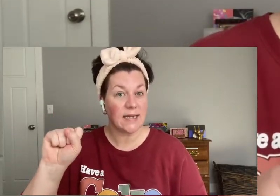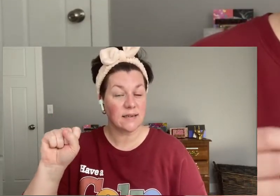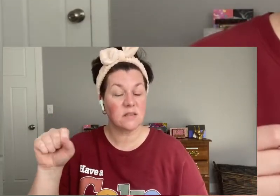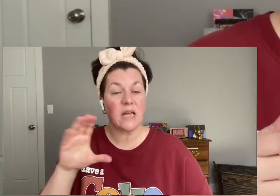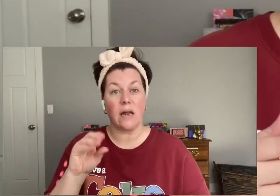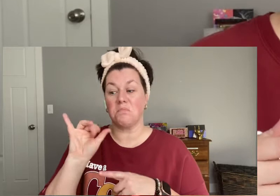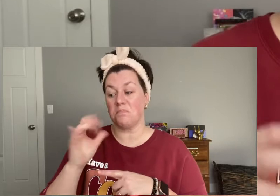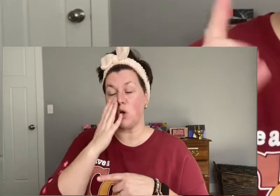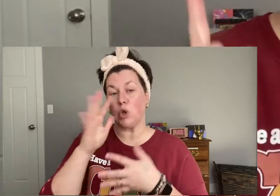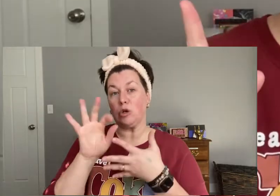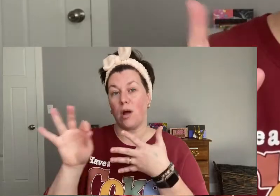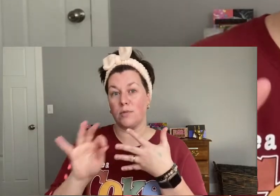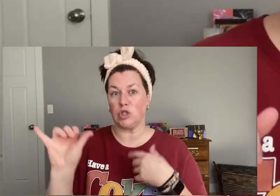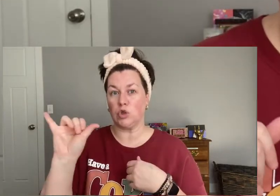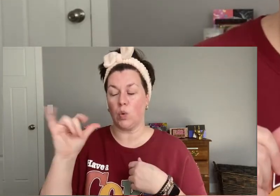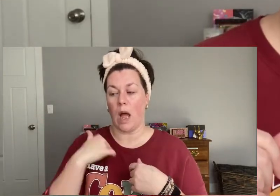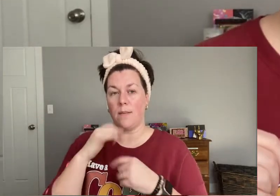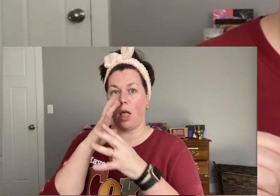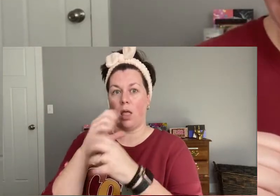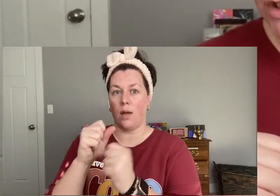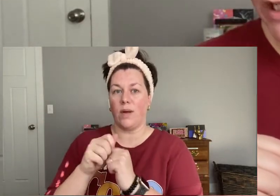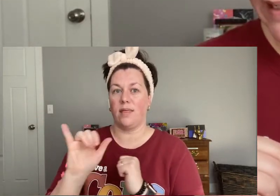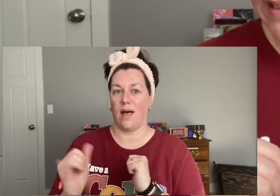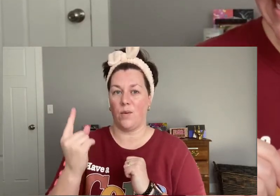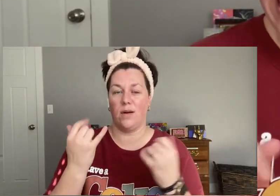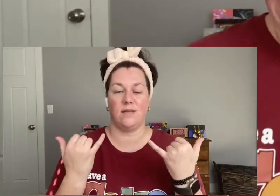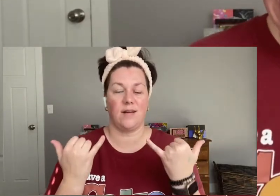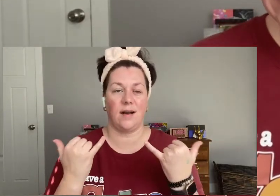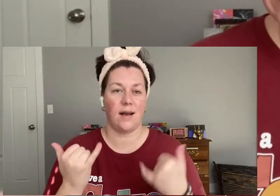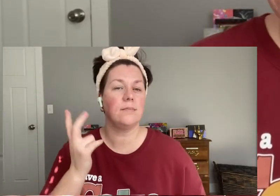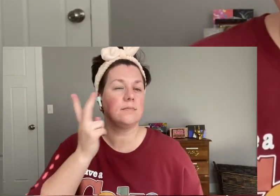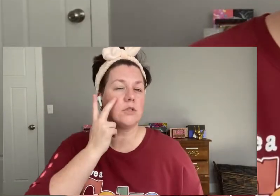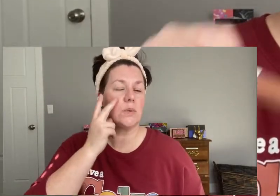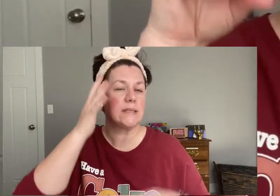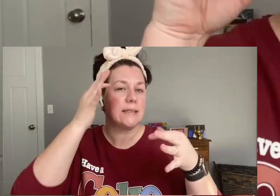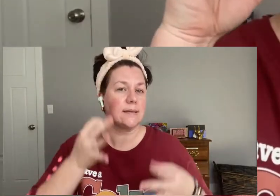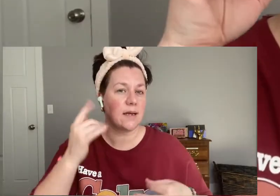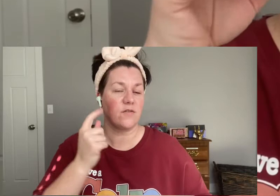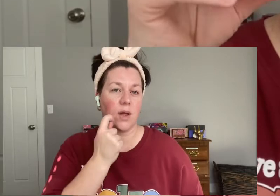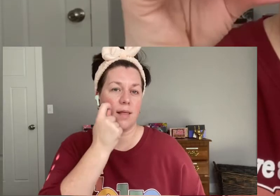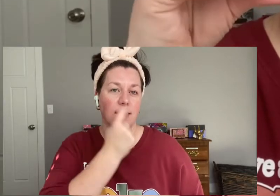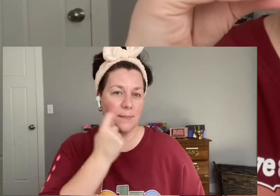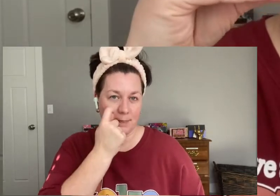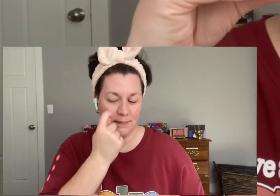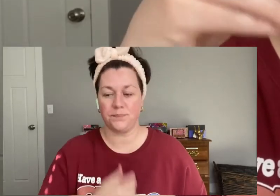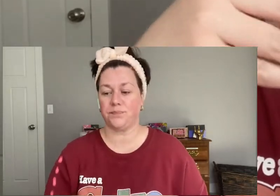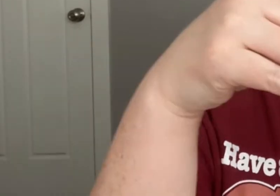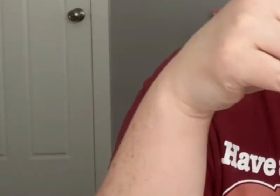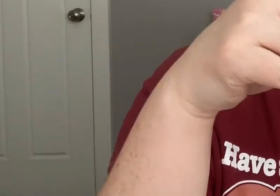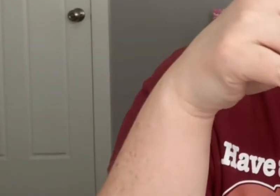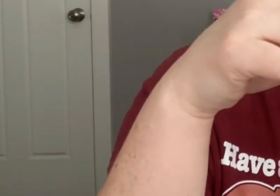lip. So that is also an option. And in my BoxyCharm, I recently got